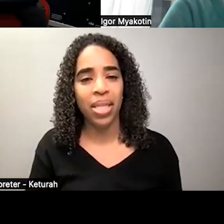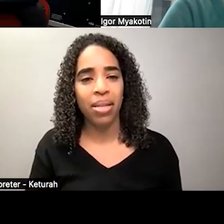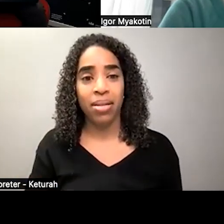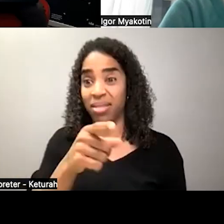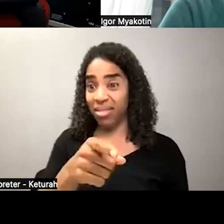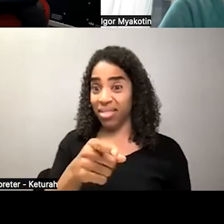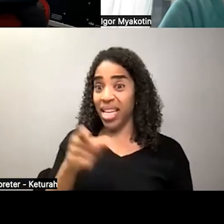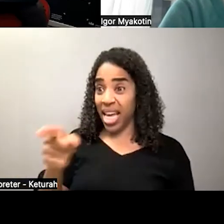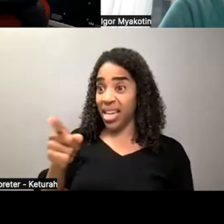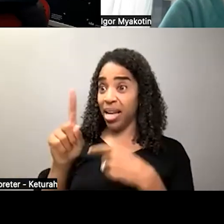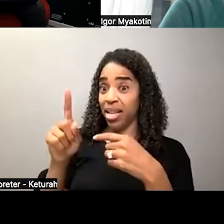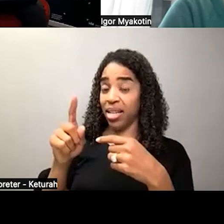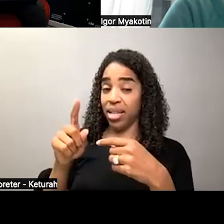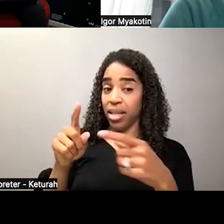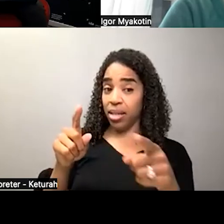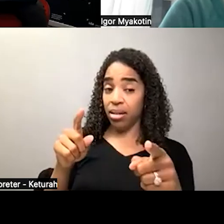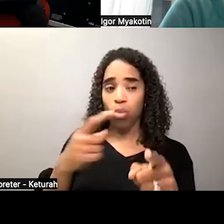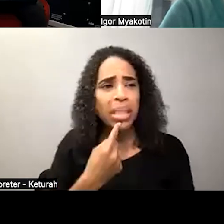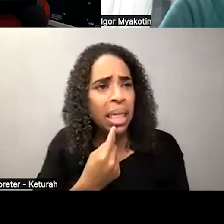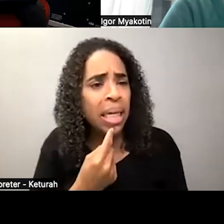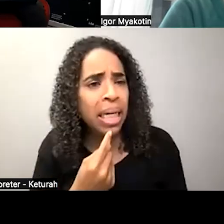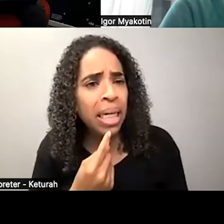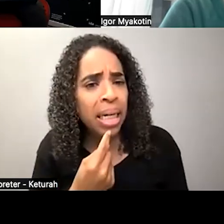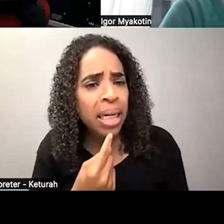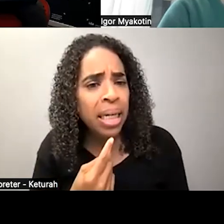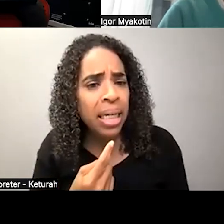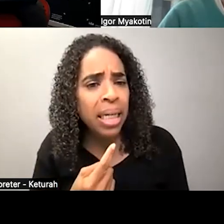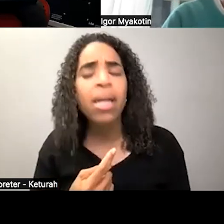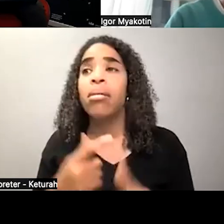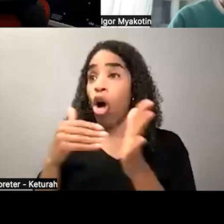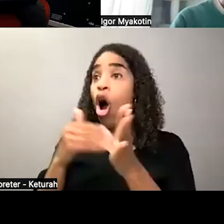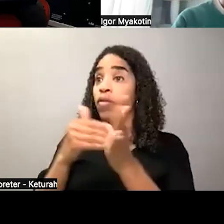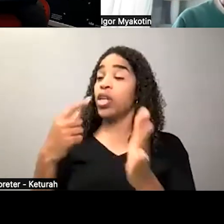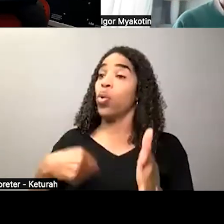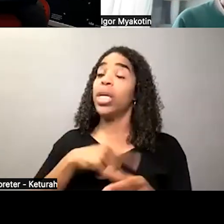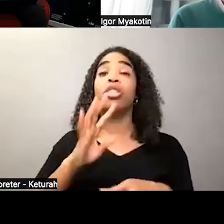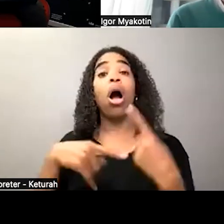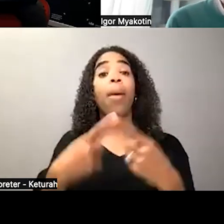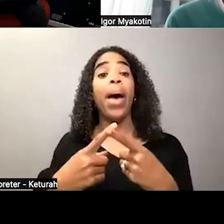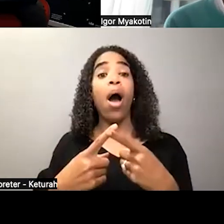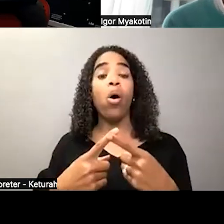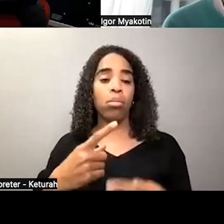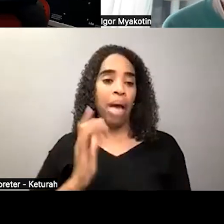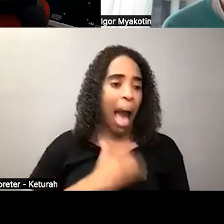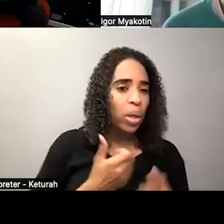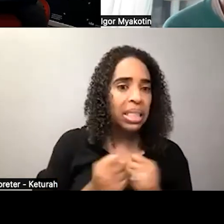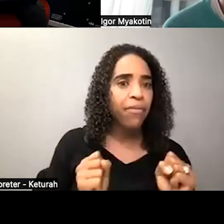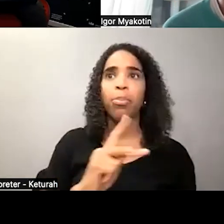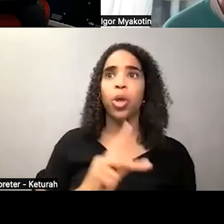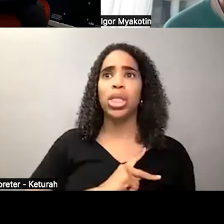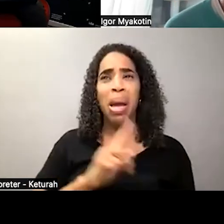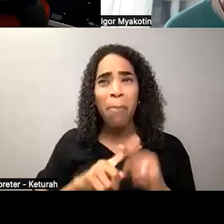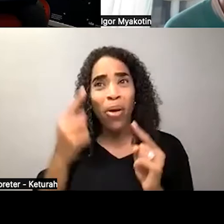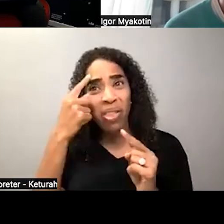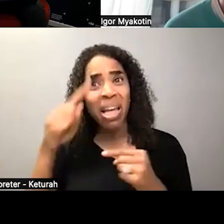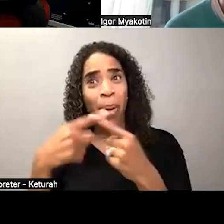Am I right? That it's, you know, so often we speak about, you know, our safety, your safety, but there's also that of your